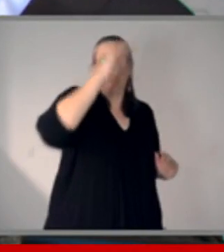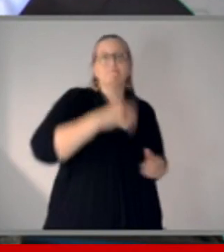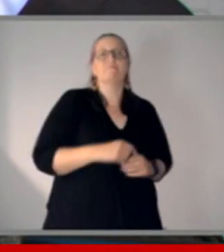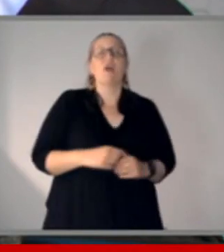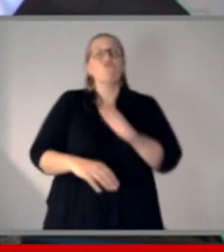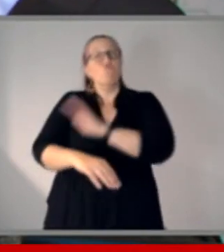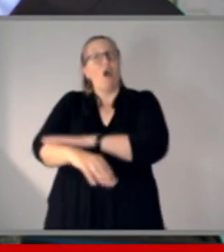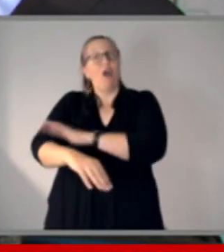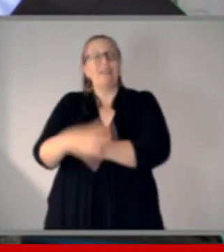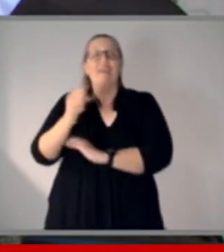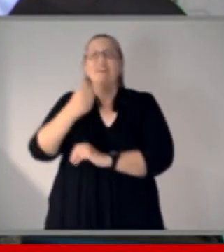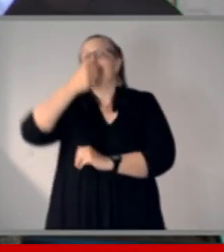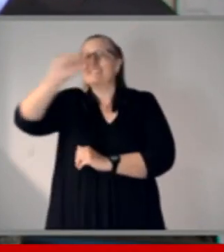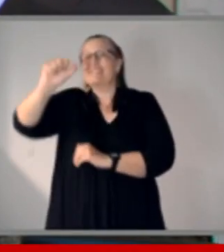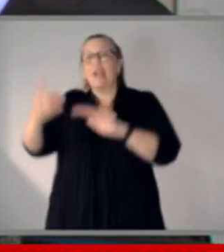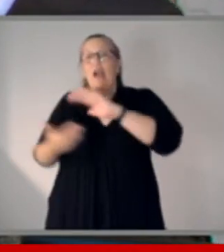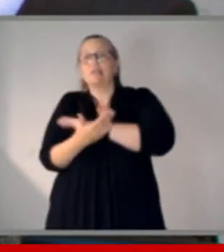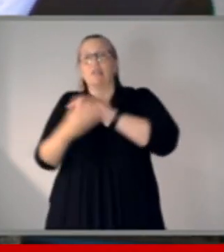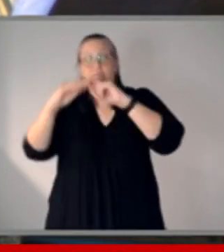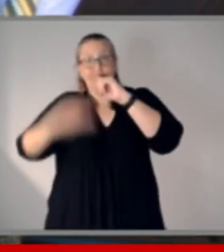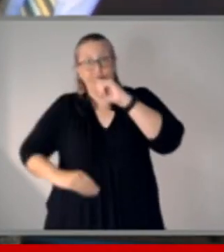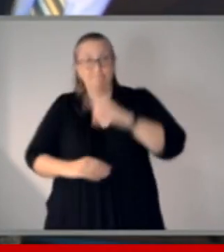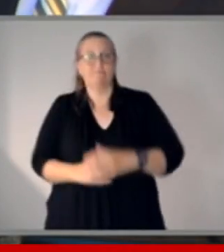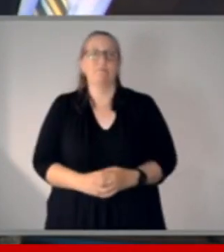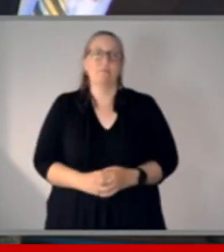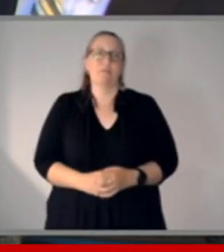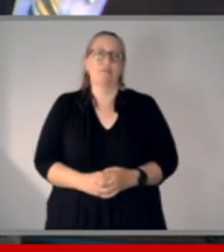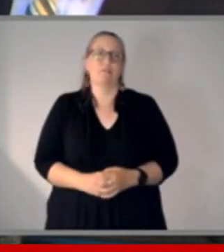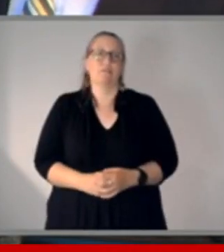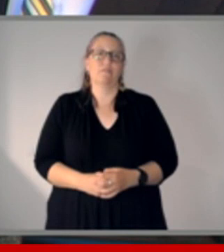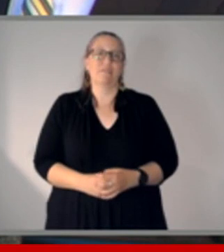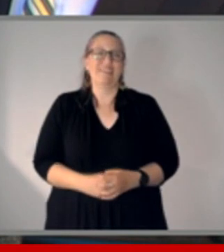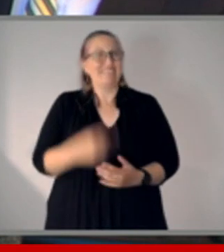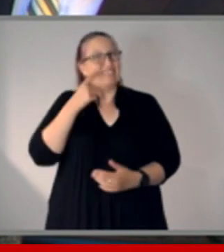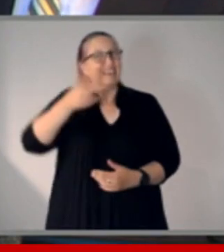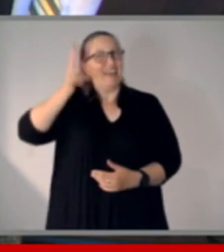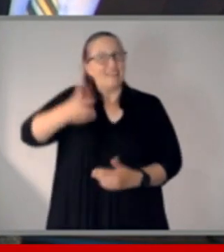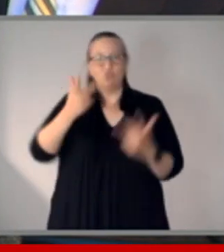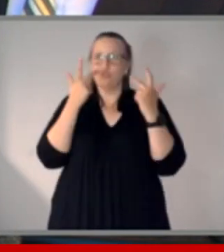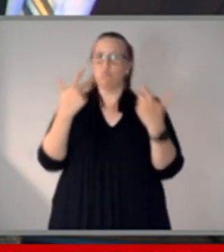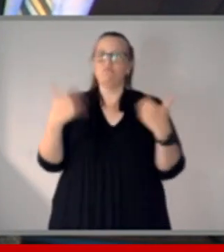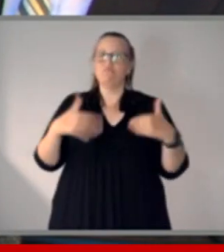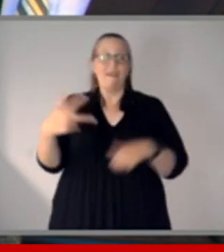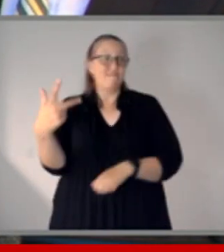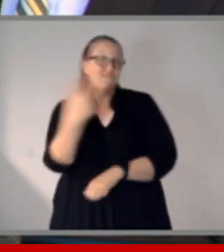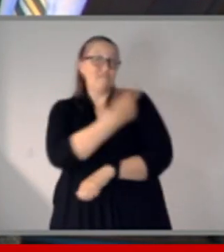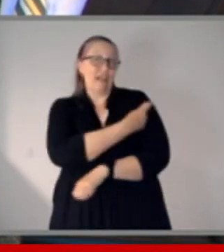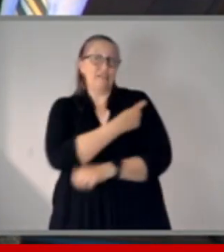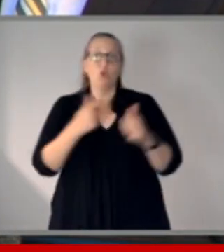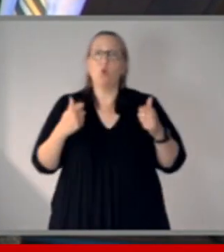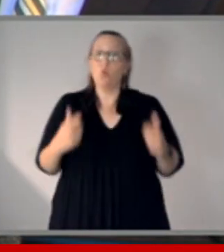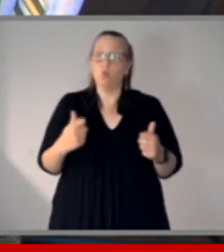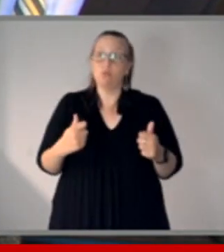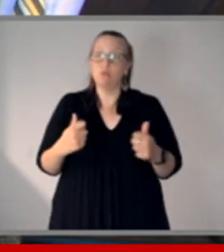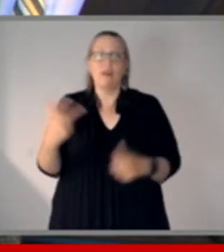Sorry, just go back. So in terms of that, it again demonstrates the protective effect of vaccination in that older